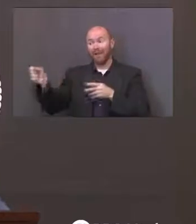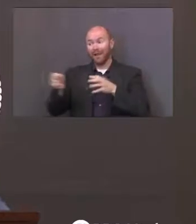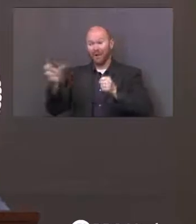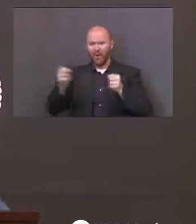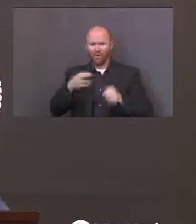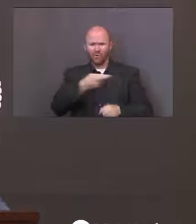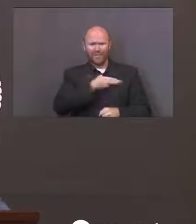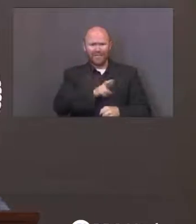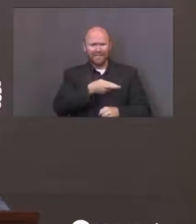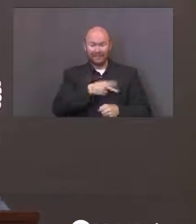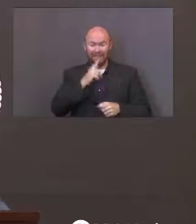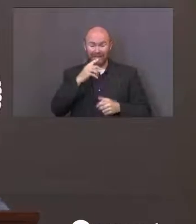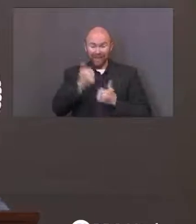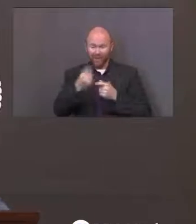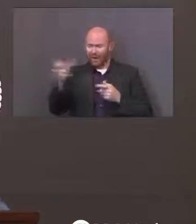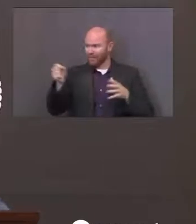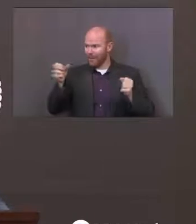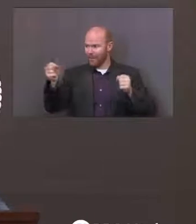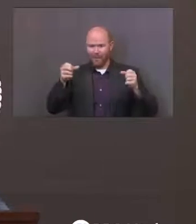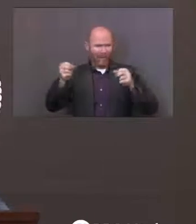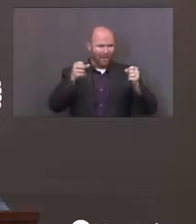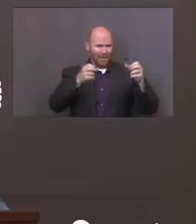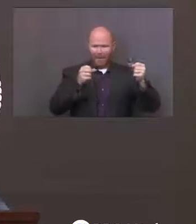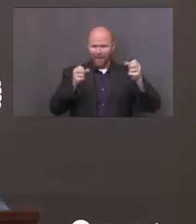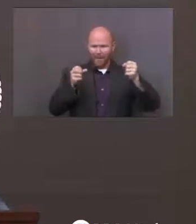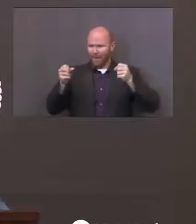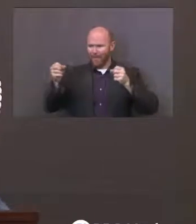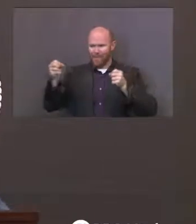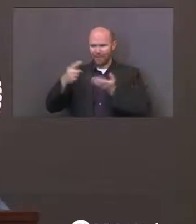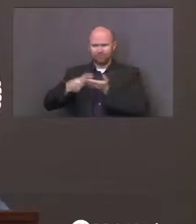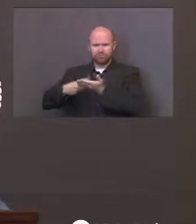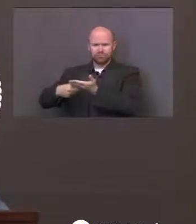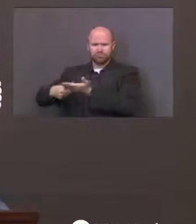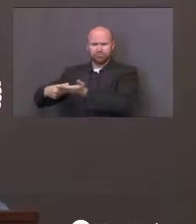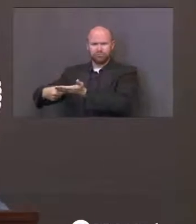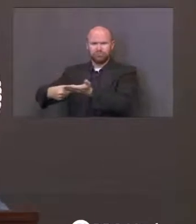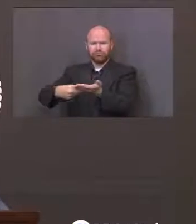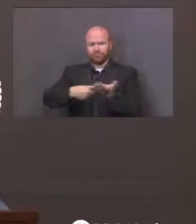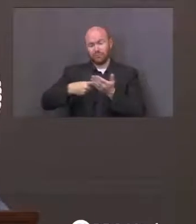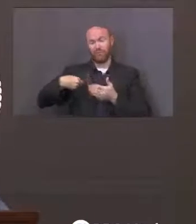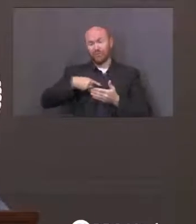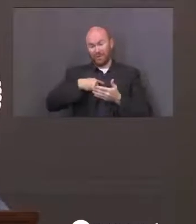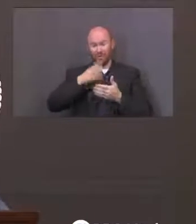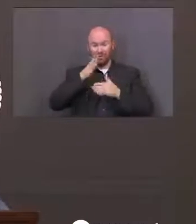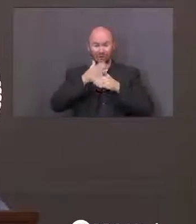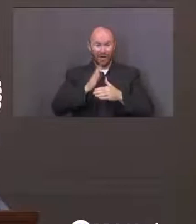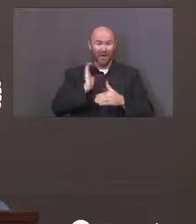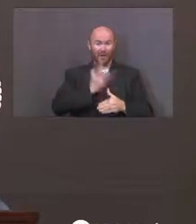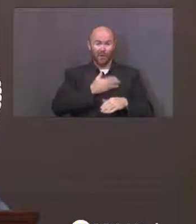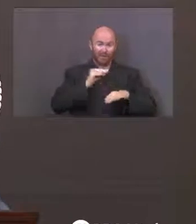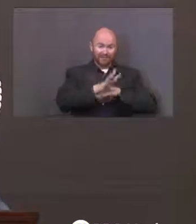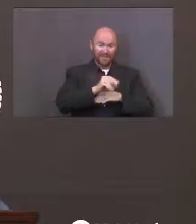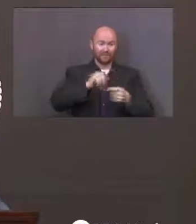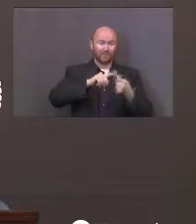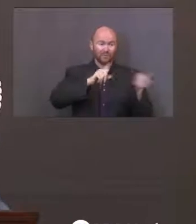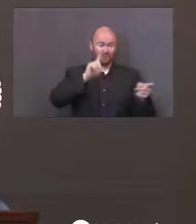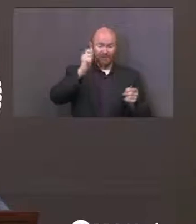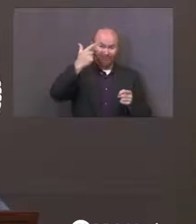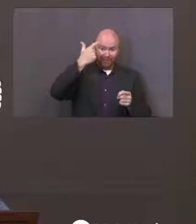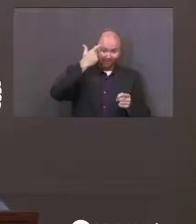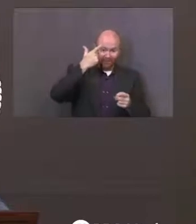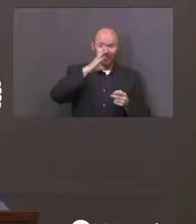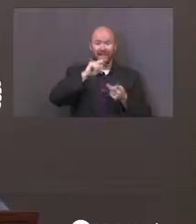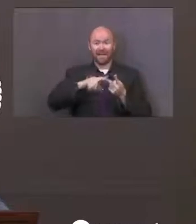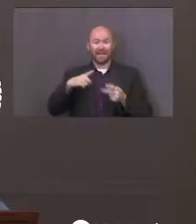religion. We had everyone represented in that room, and we gave advice to the governor and to legislative leadership on decisions that were being